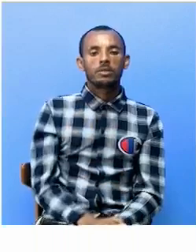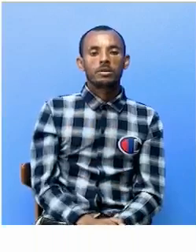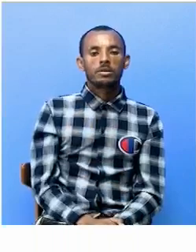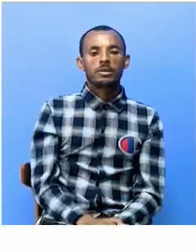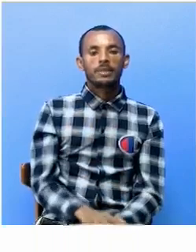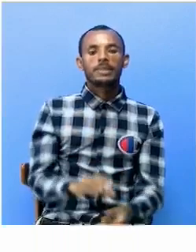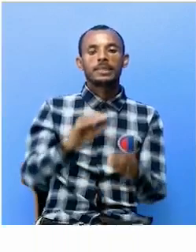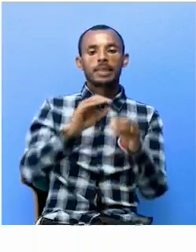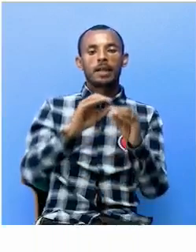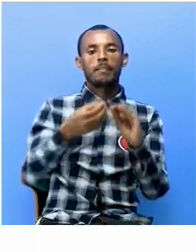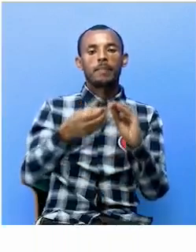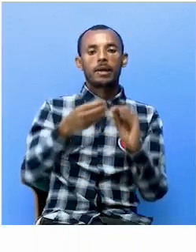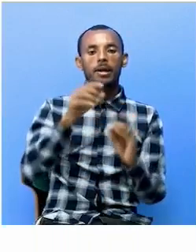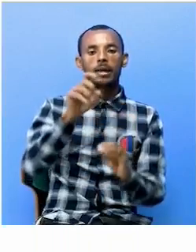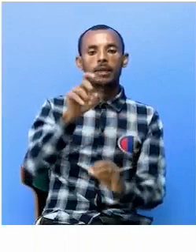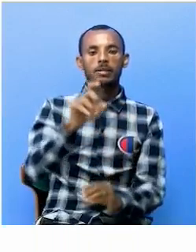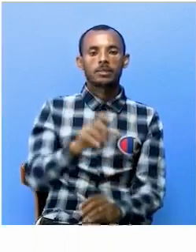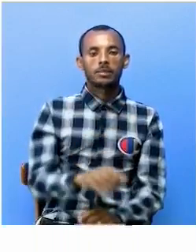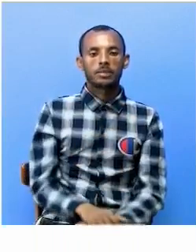the number x